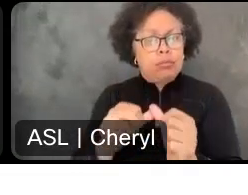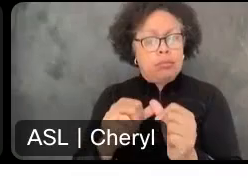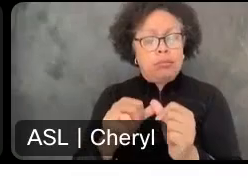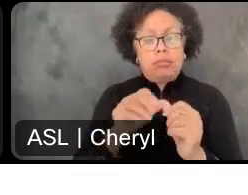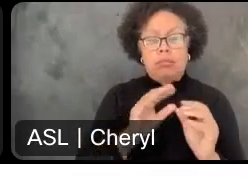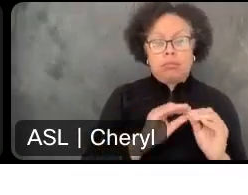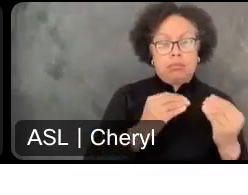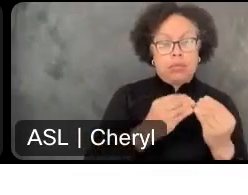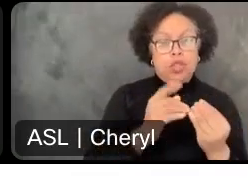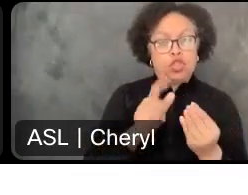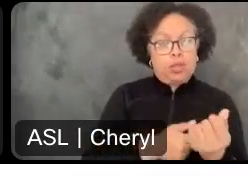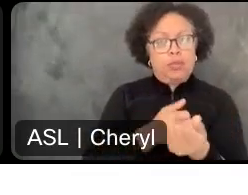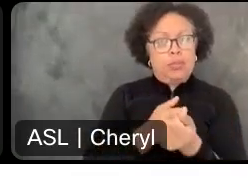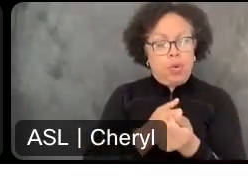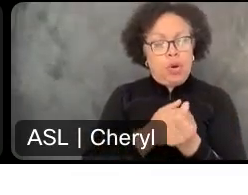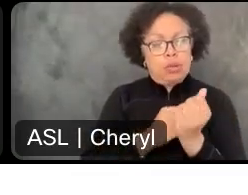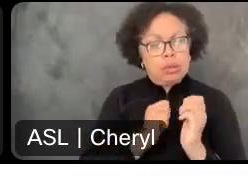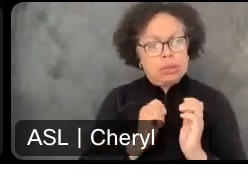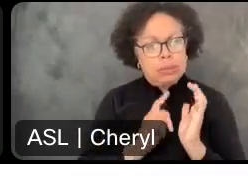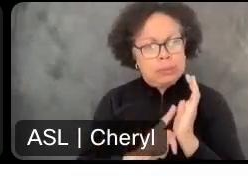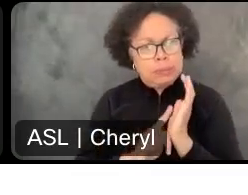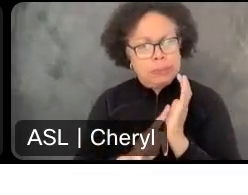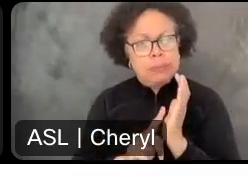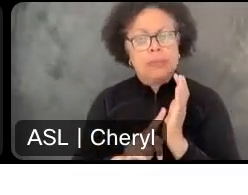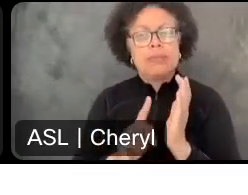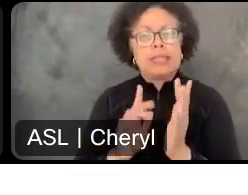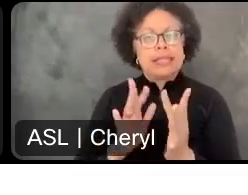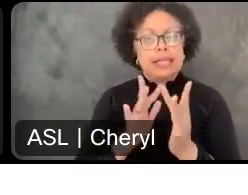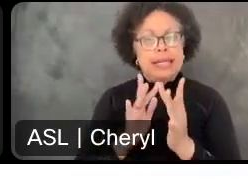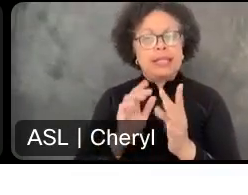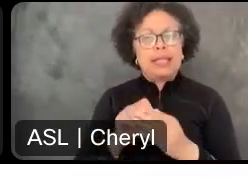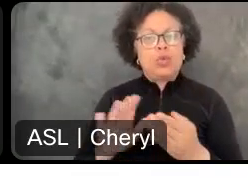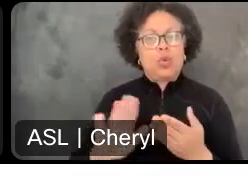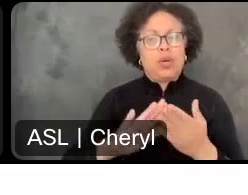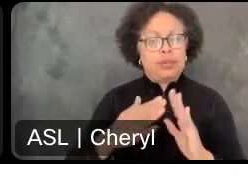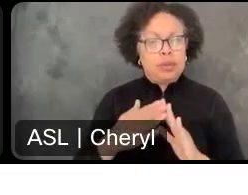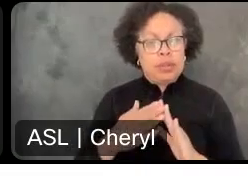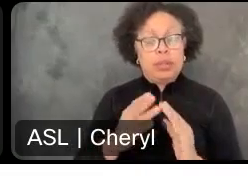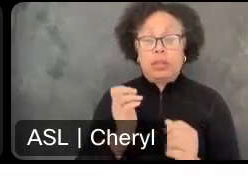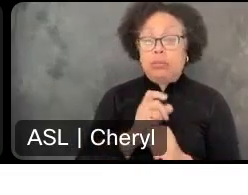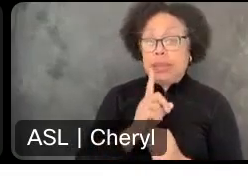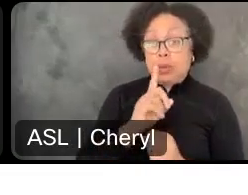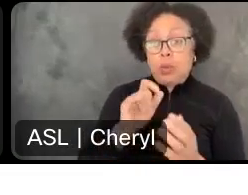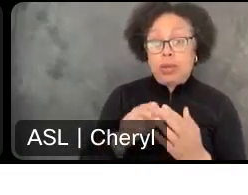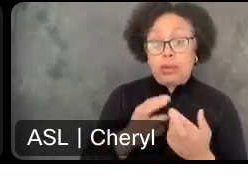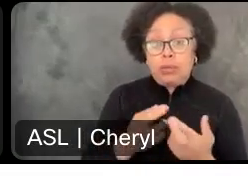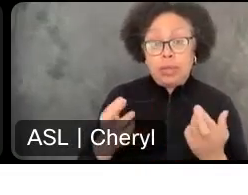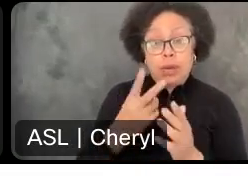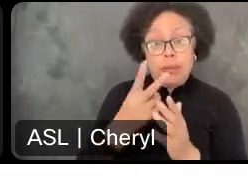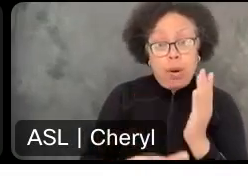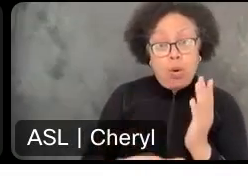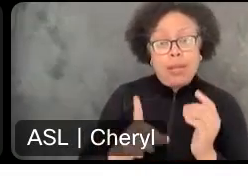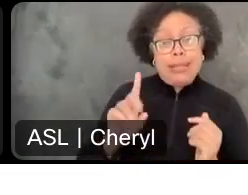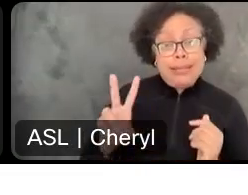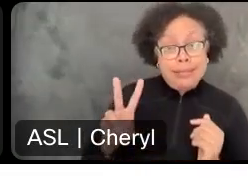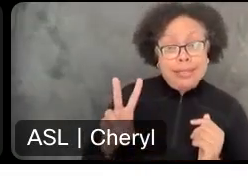Organizations should support exploring and making connections in your community to ensure that resources are both domestic